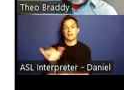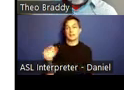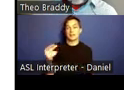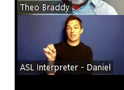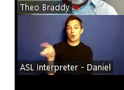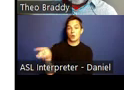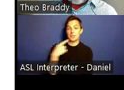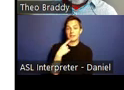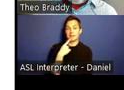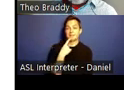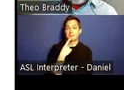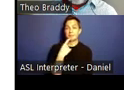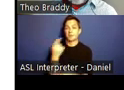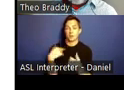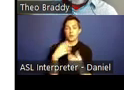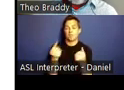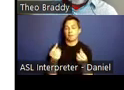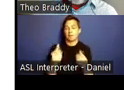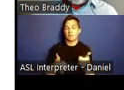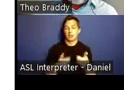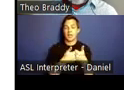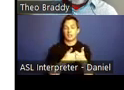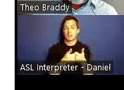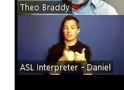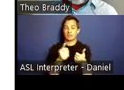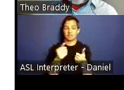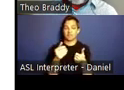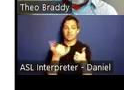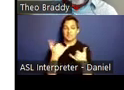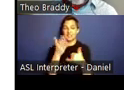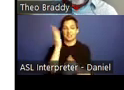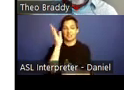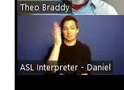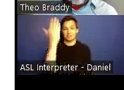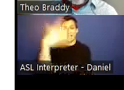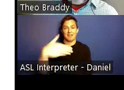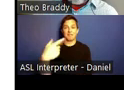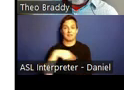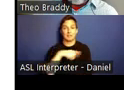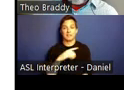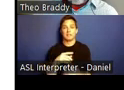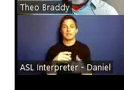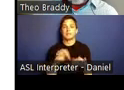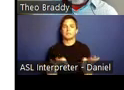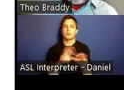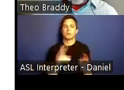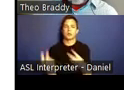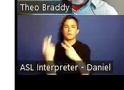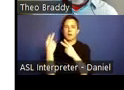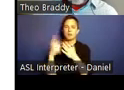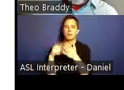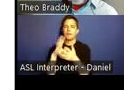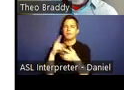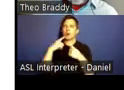have many challenges ahead. It's important to pause occasionally and look back at what we've accomplished and